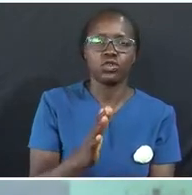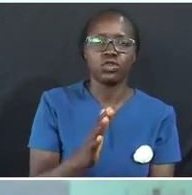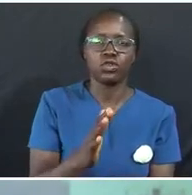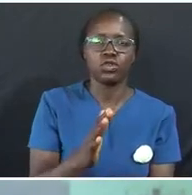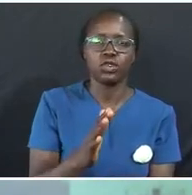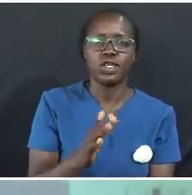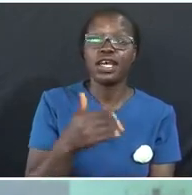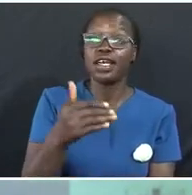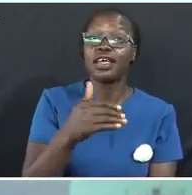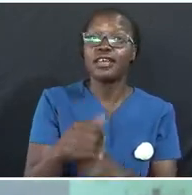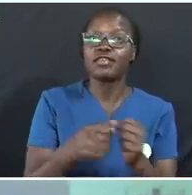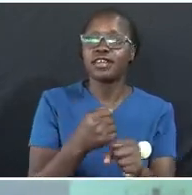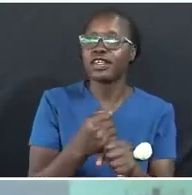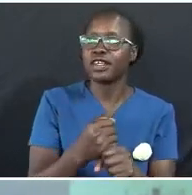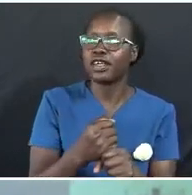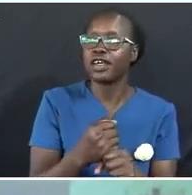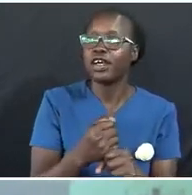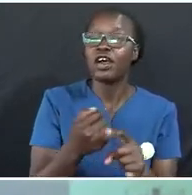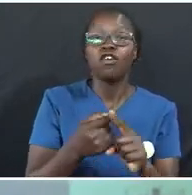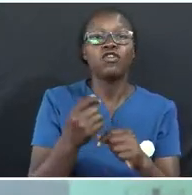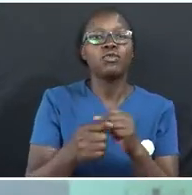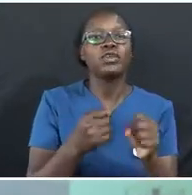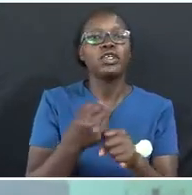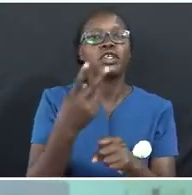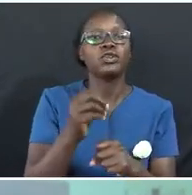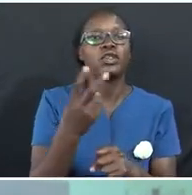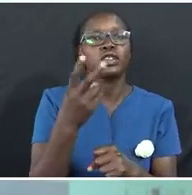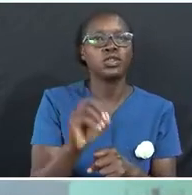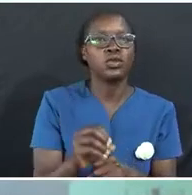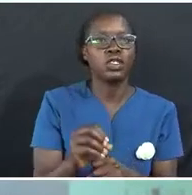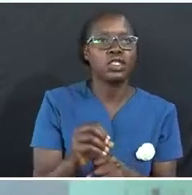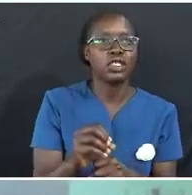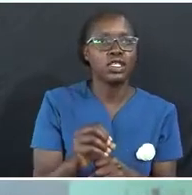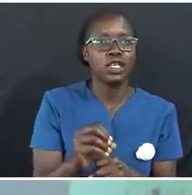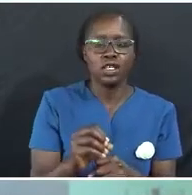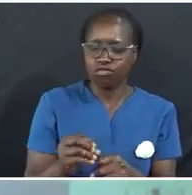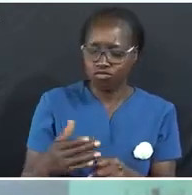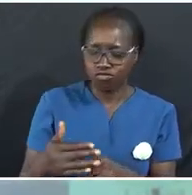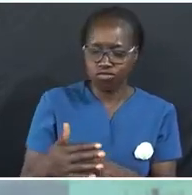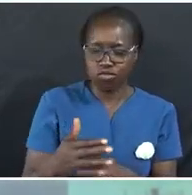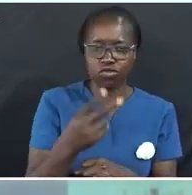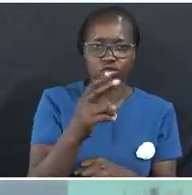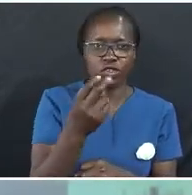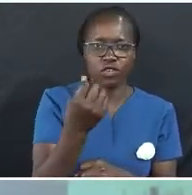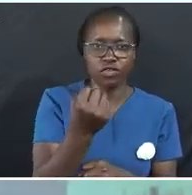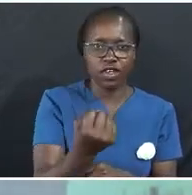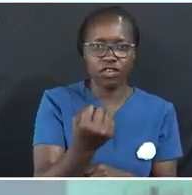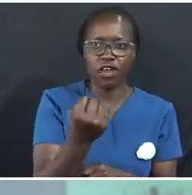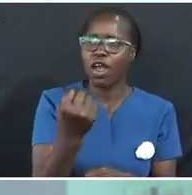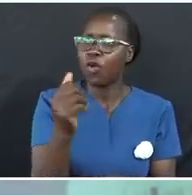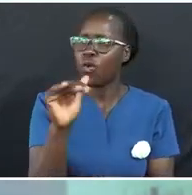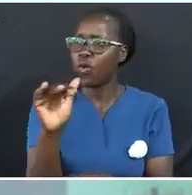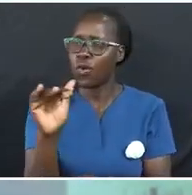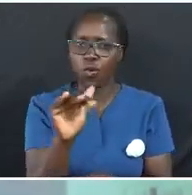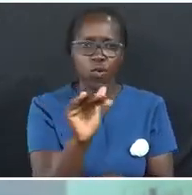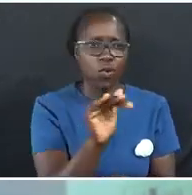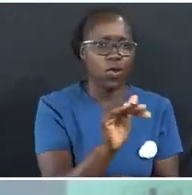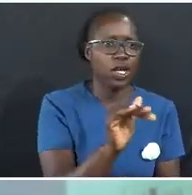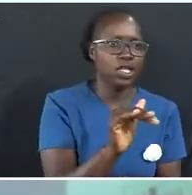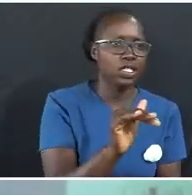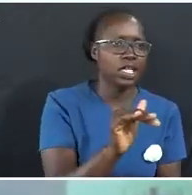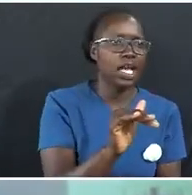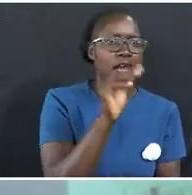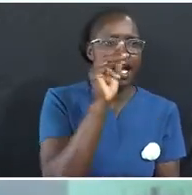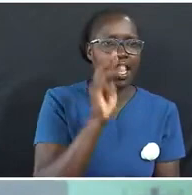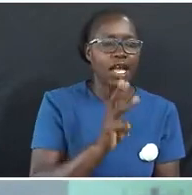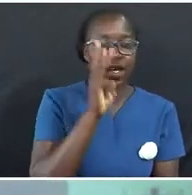2025. Every year, from the year 2020 until 2025, we shall be asking ourselves, I will